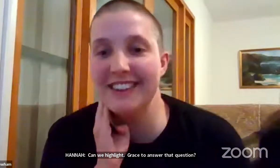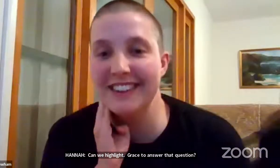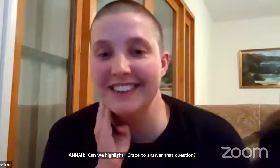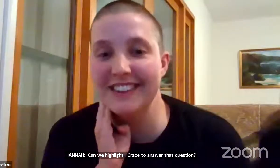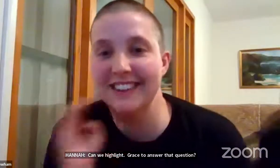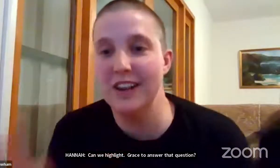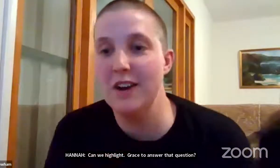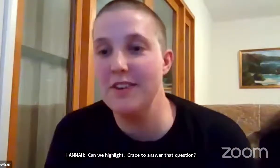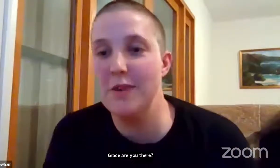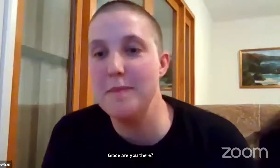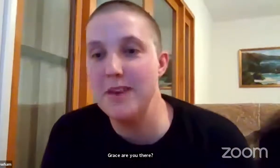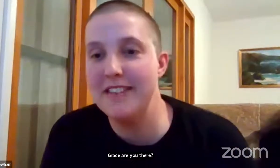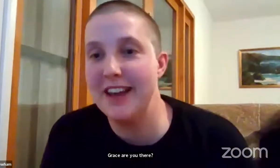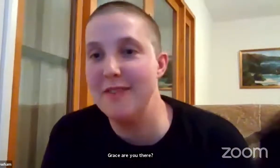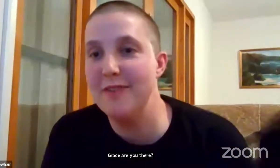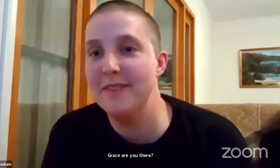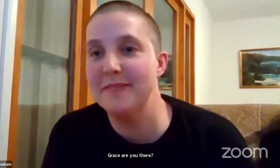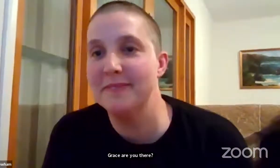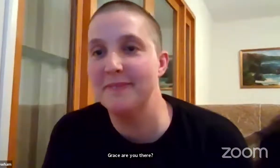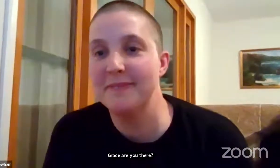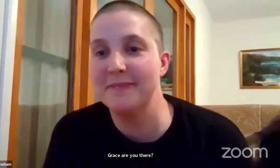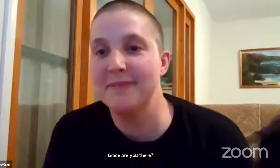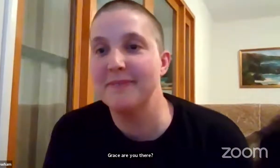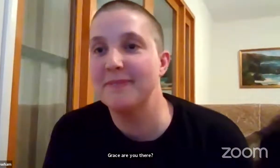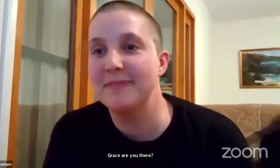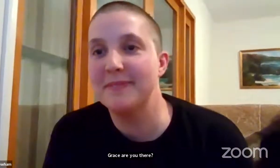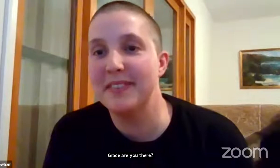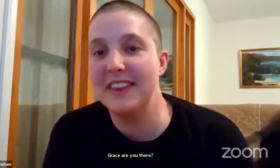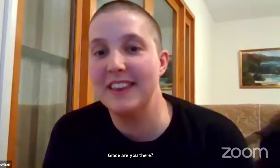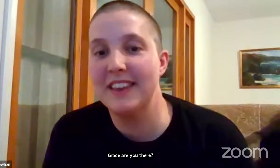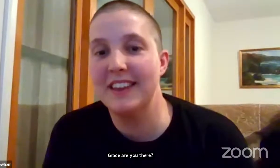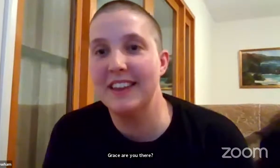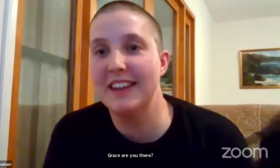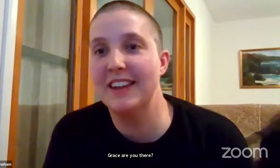Grace? Oh, you've got to unmute yourself.